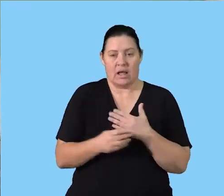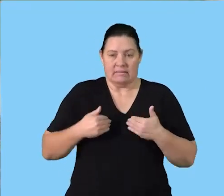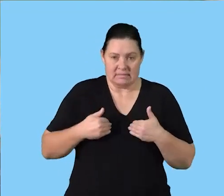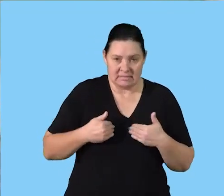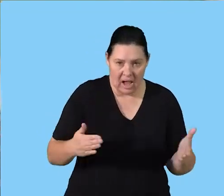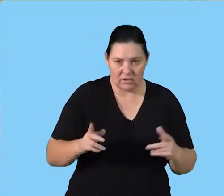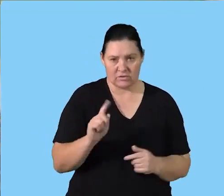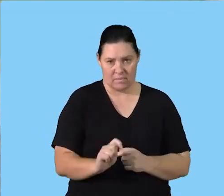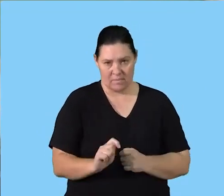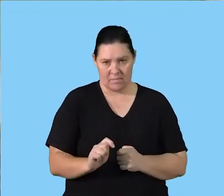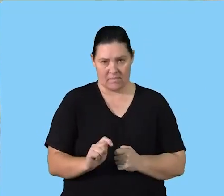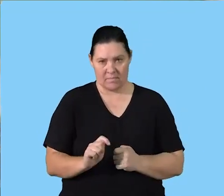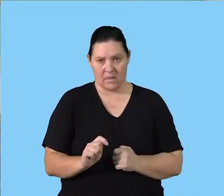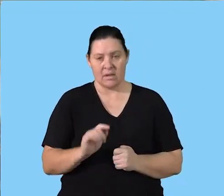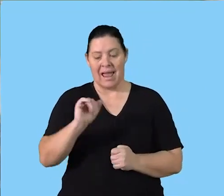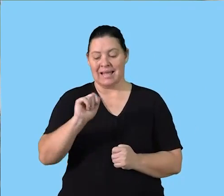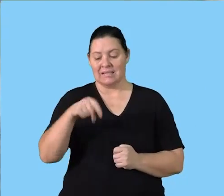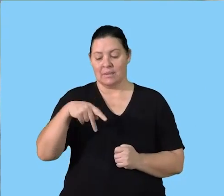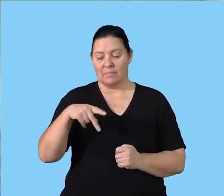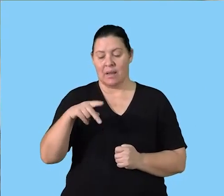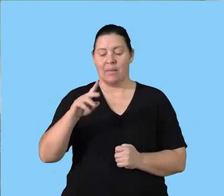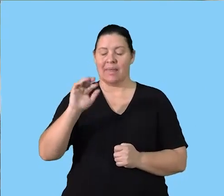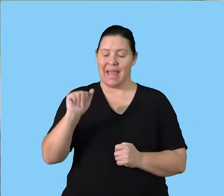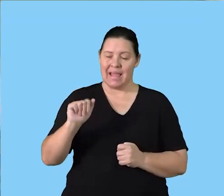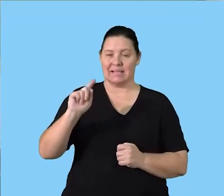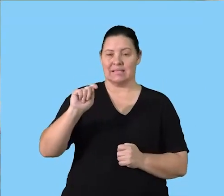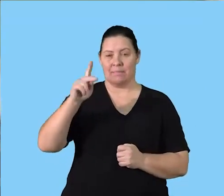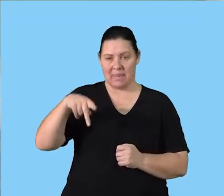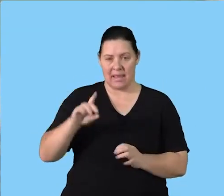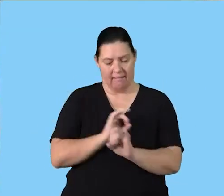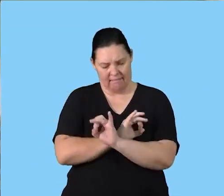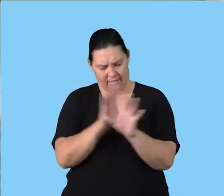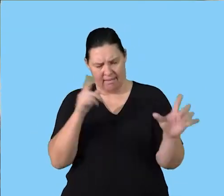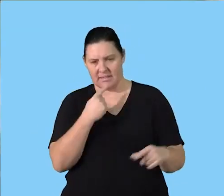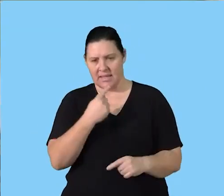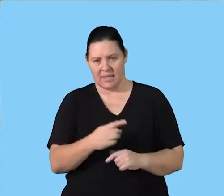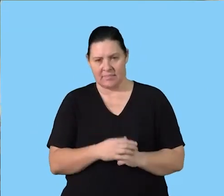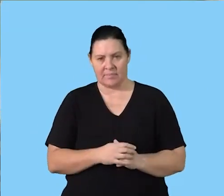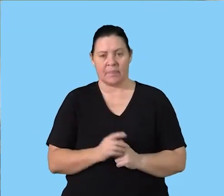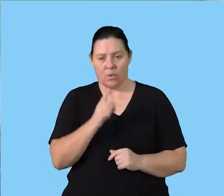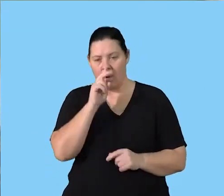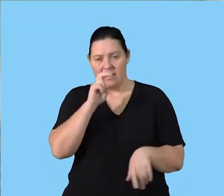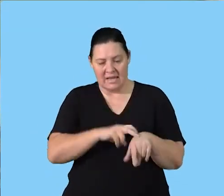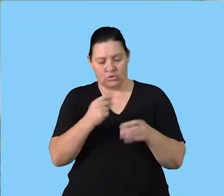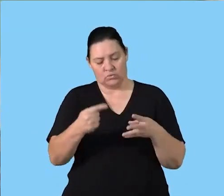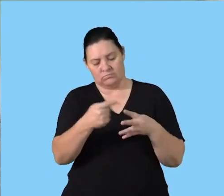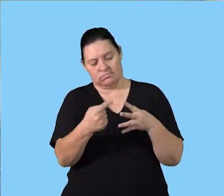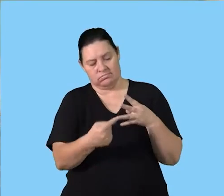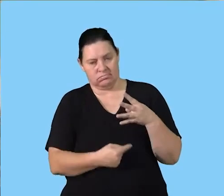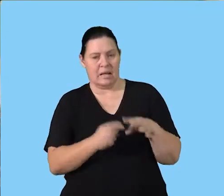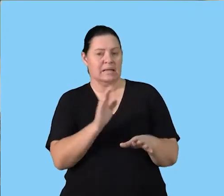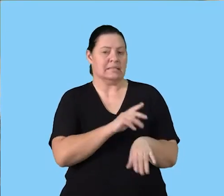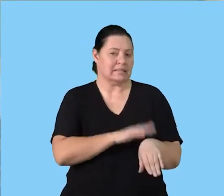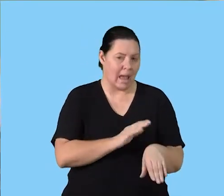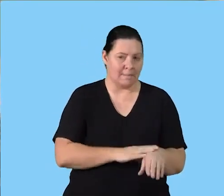term. And in the ATP, it is clearly clarified correctly that what needs to be done when in terms of the